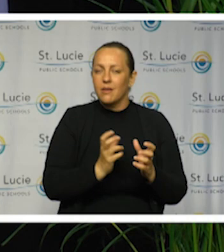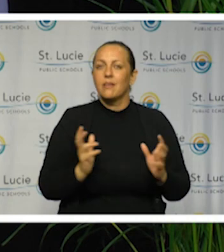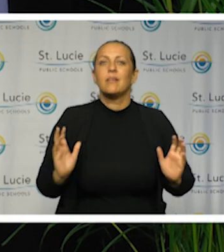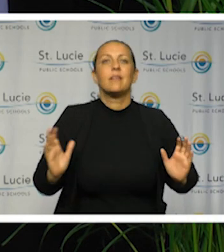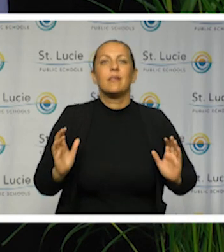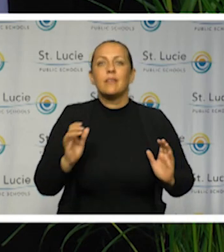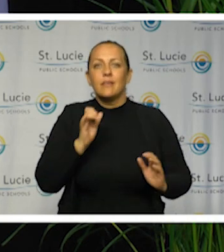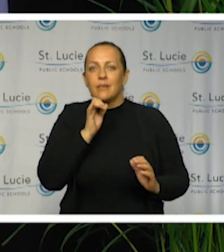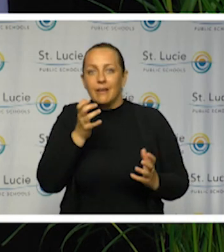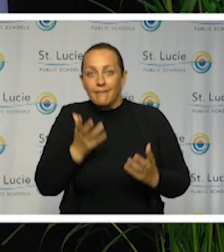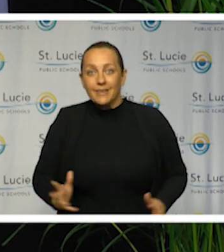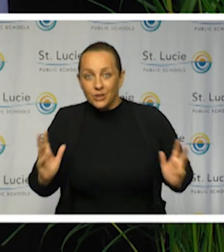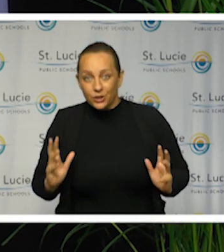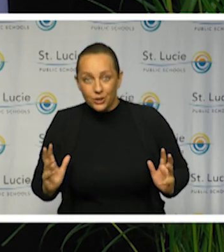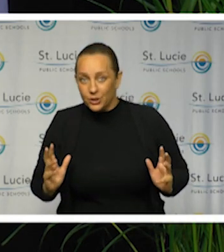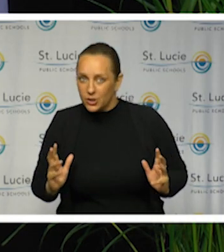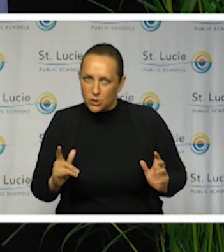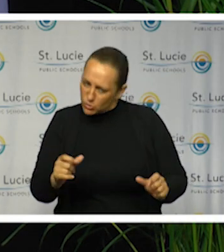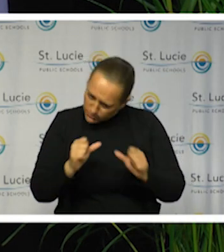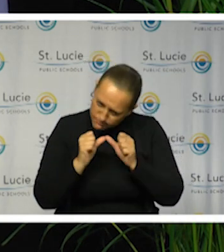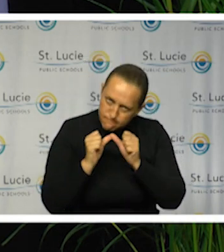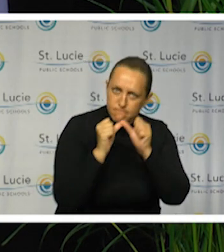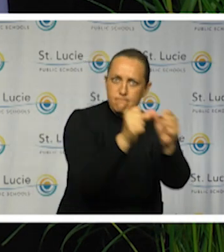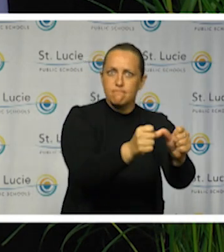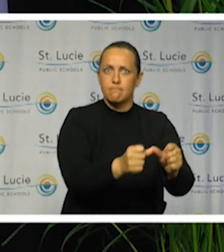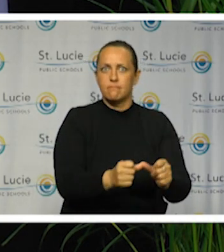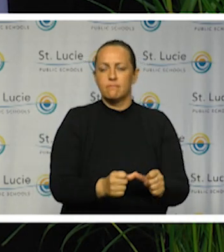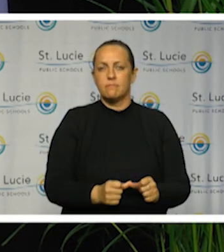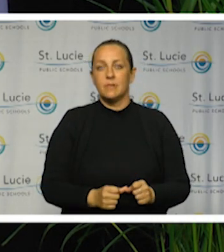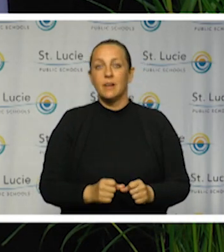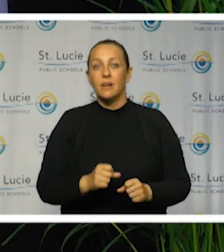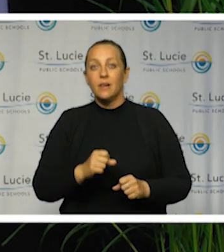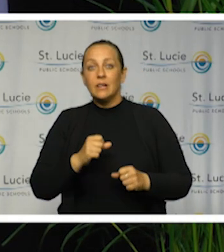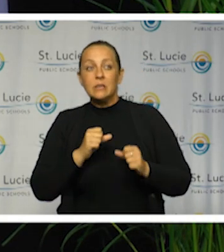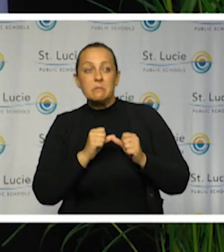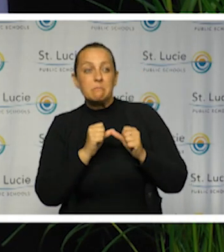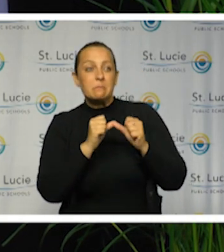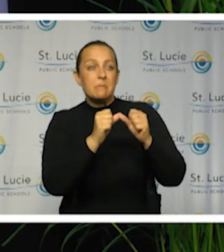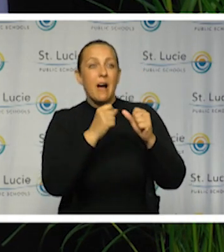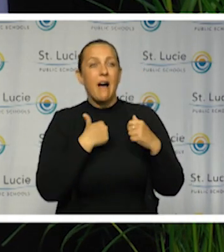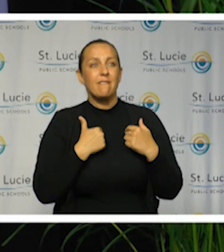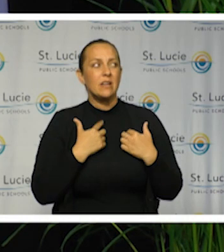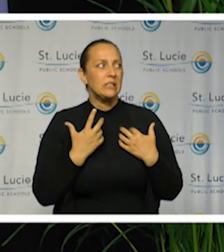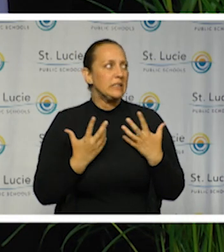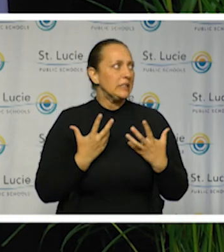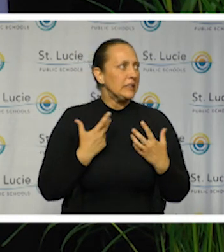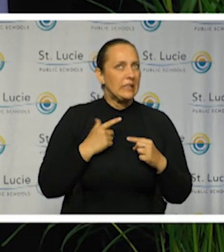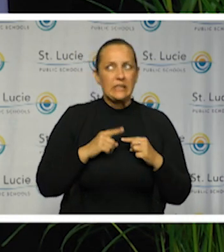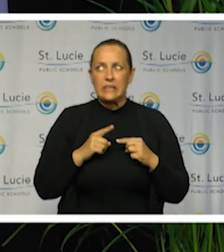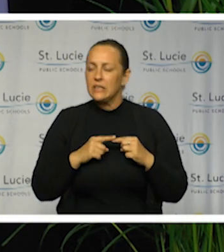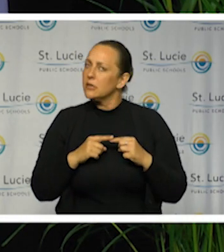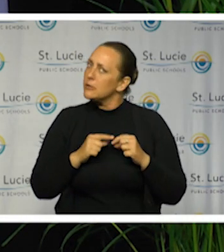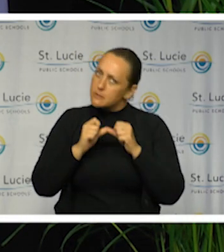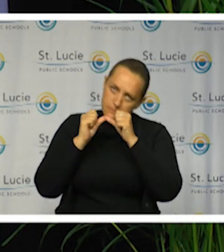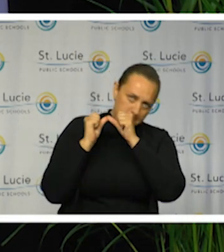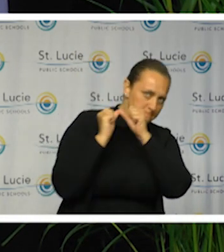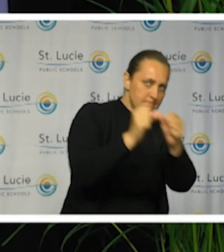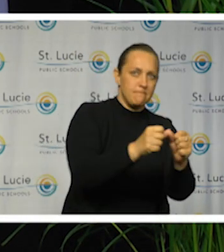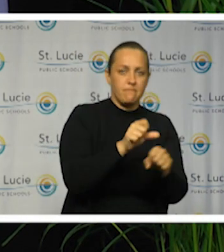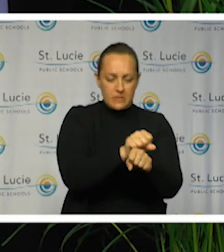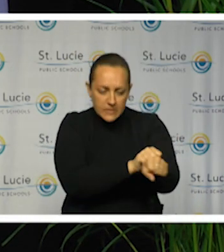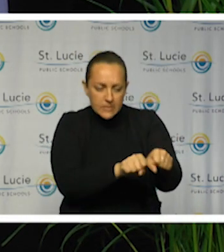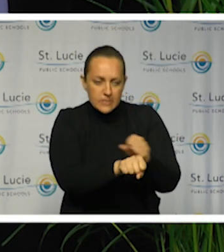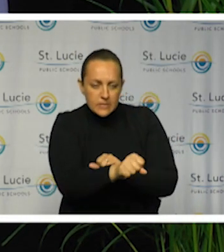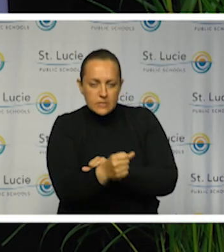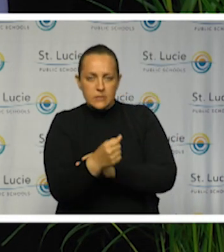You got this far. Push further. Push yourself outside of your comfort zones. Use your tenacity and